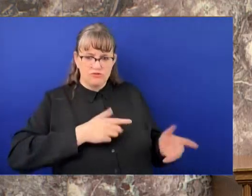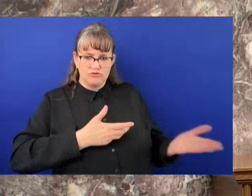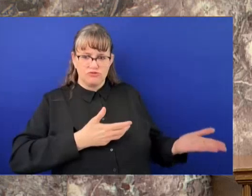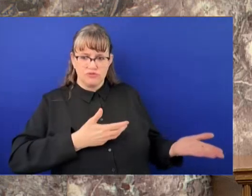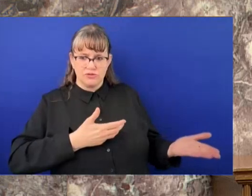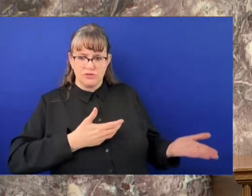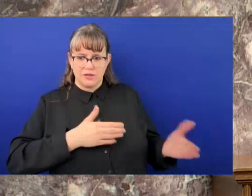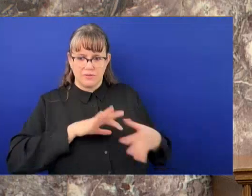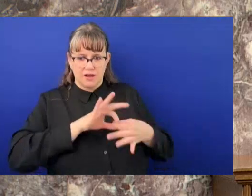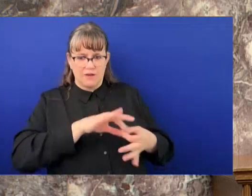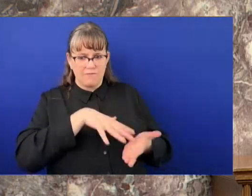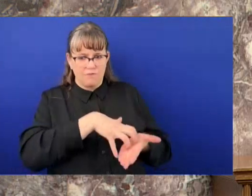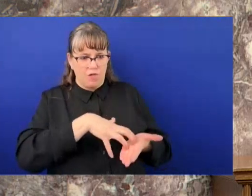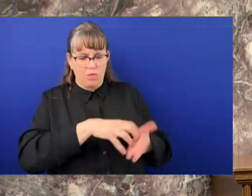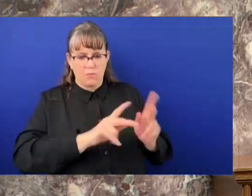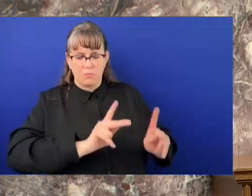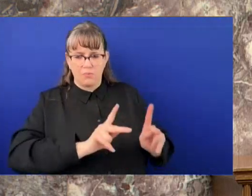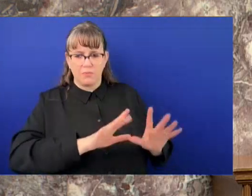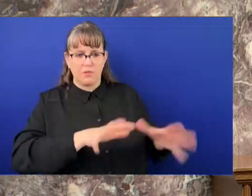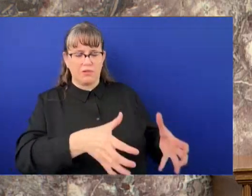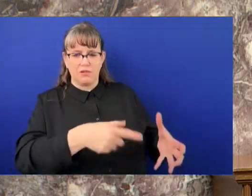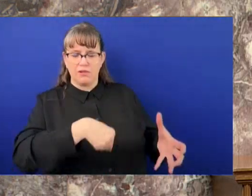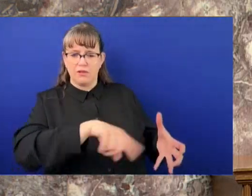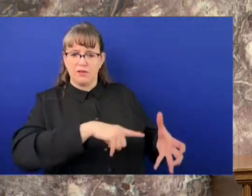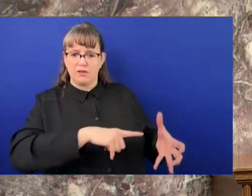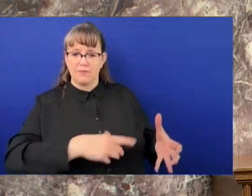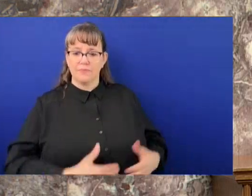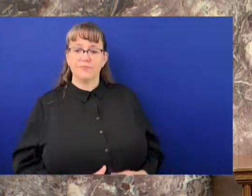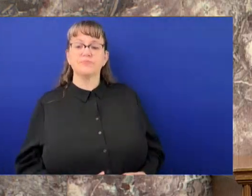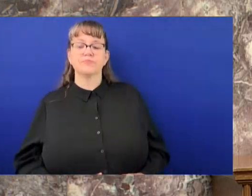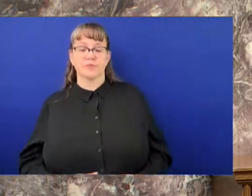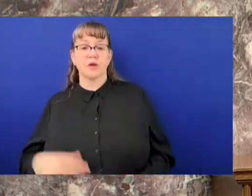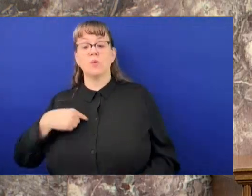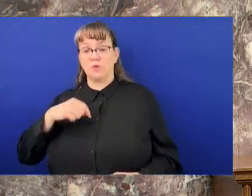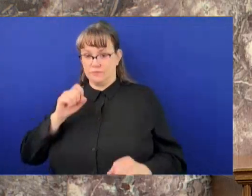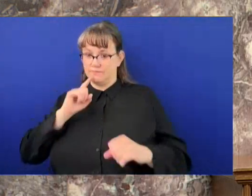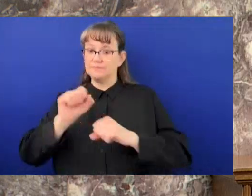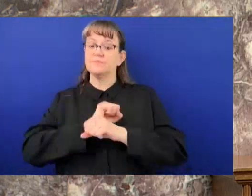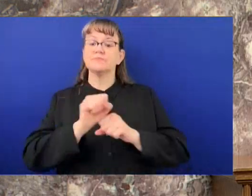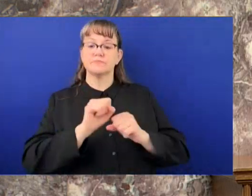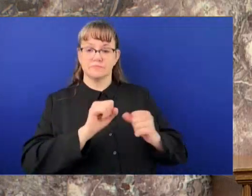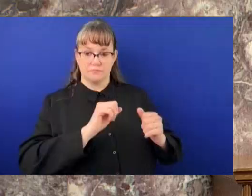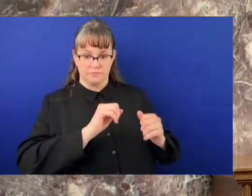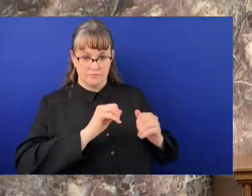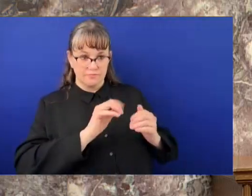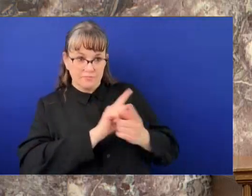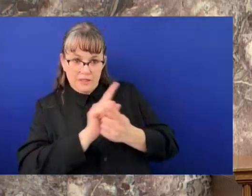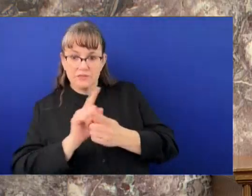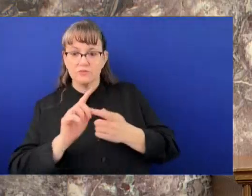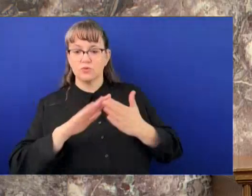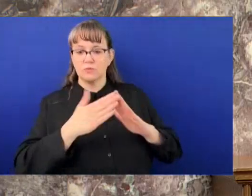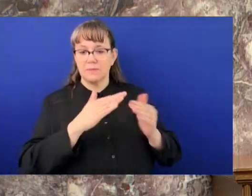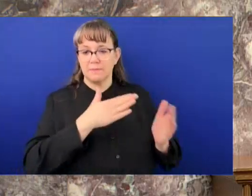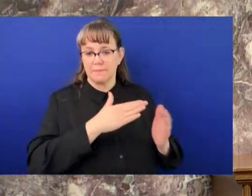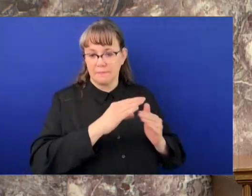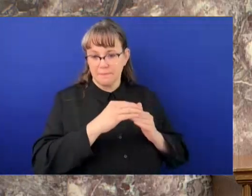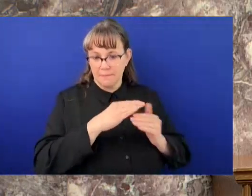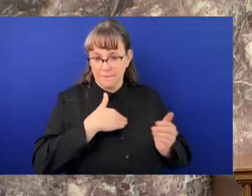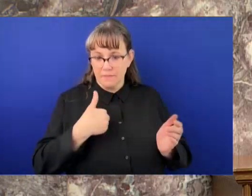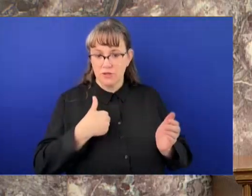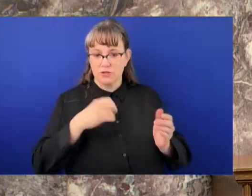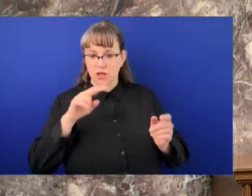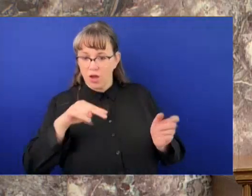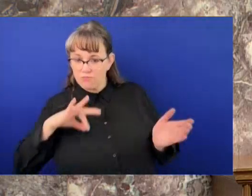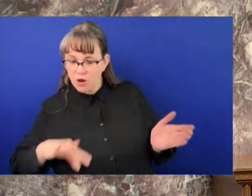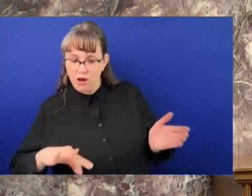Speaker. We meet with community leaders, we meet with not-for-profits all the time to discuss what type of housing is needed. And the reality is both is